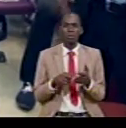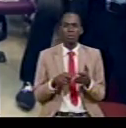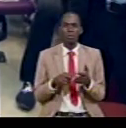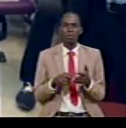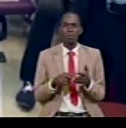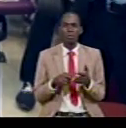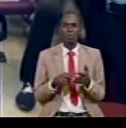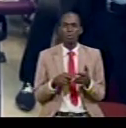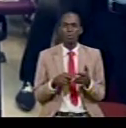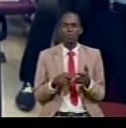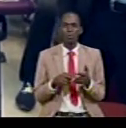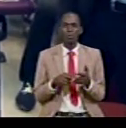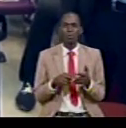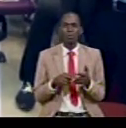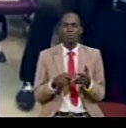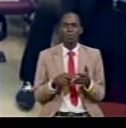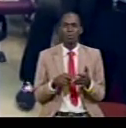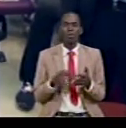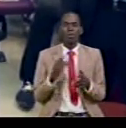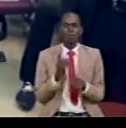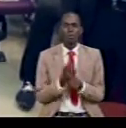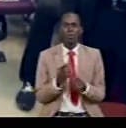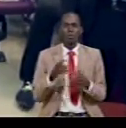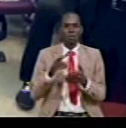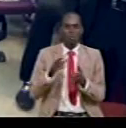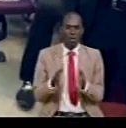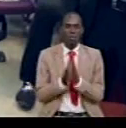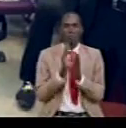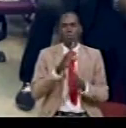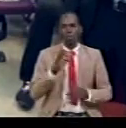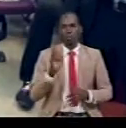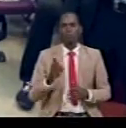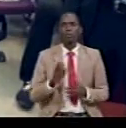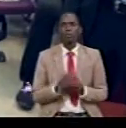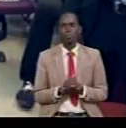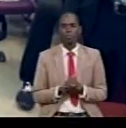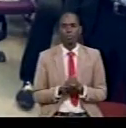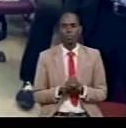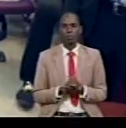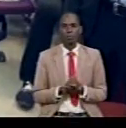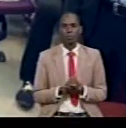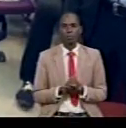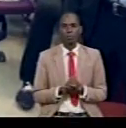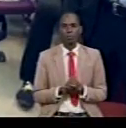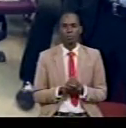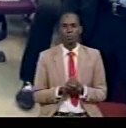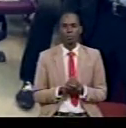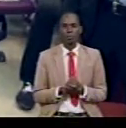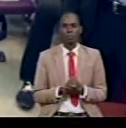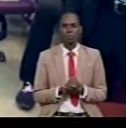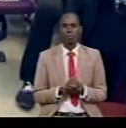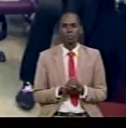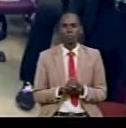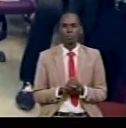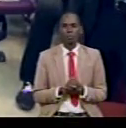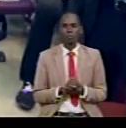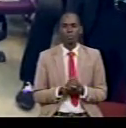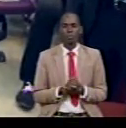me, please just ask the question. We don't have much time, so that you will not be asking questions and I will not be able to answer you. So okay, just ask the